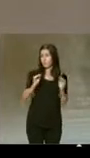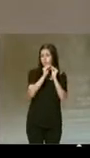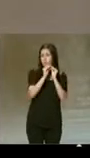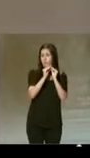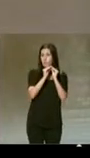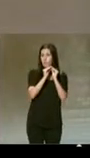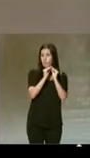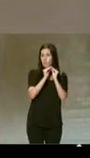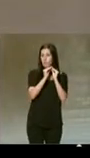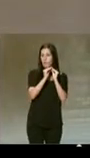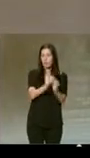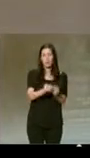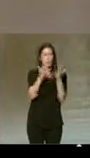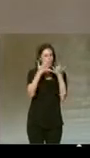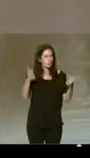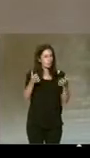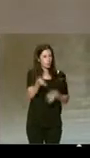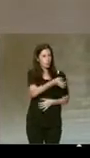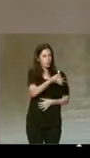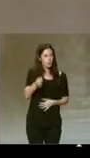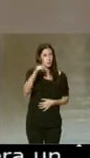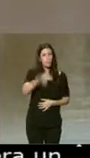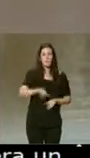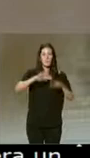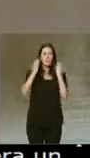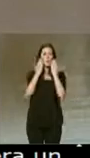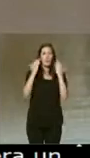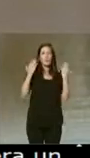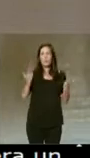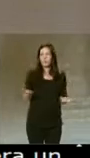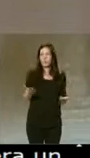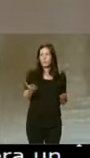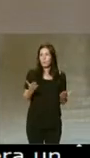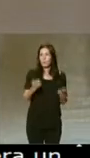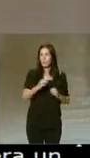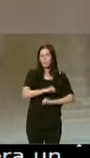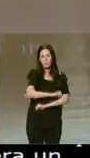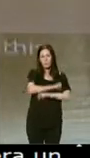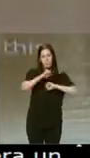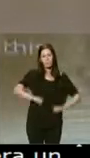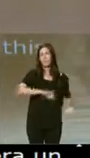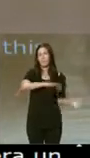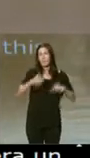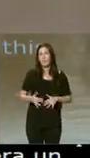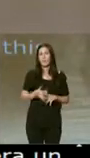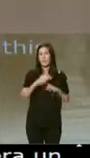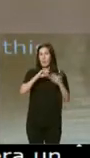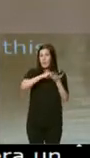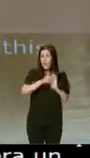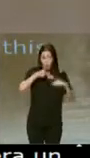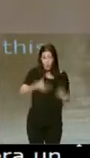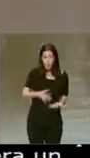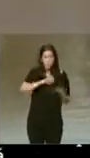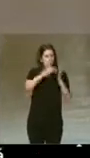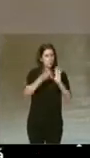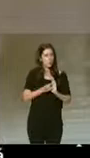One of the common grounds that led us to choose this title, it's the use